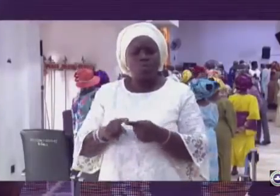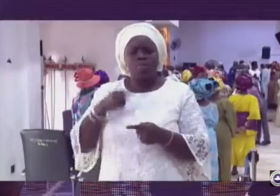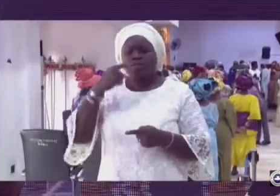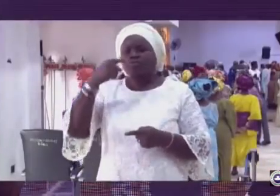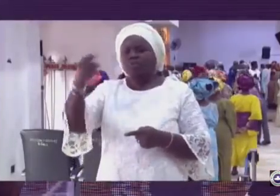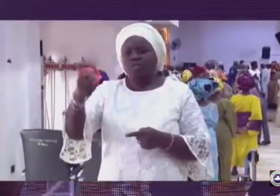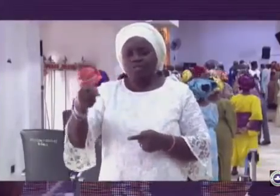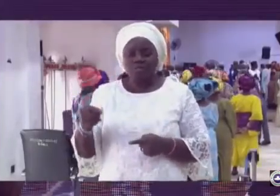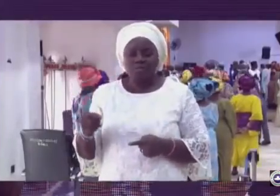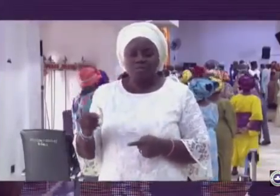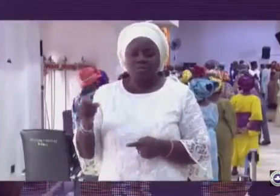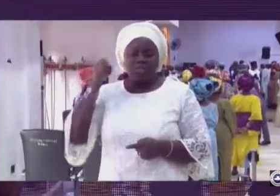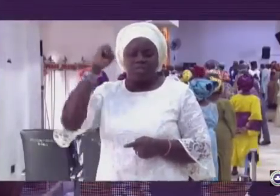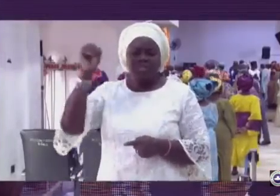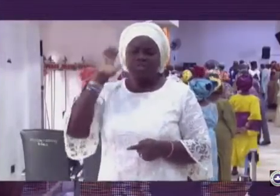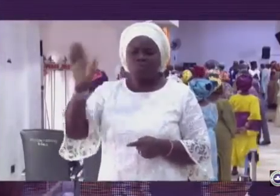text.